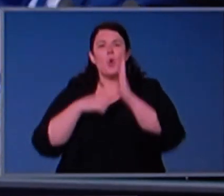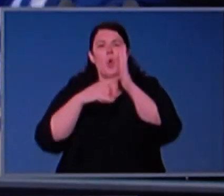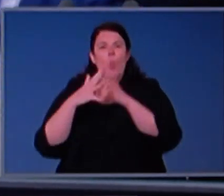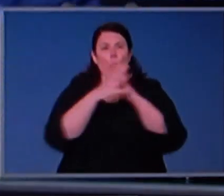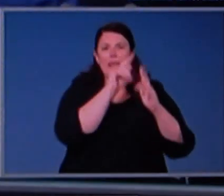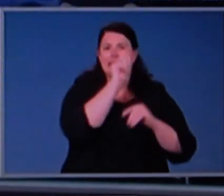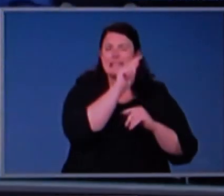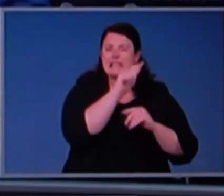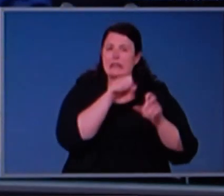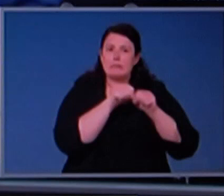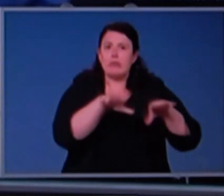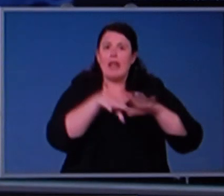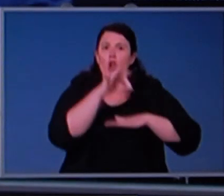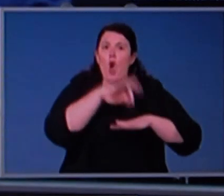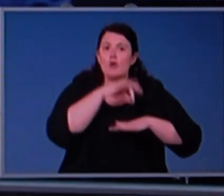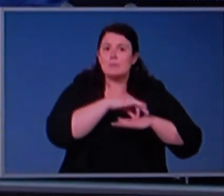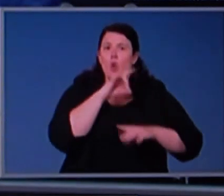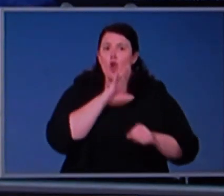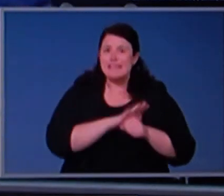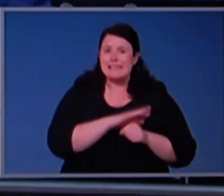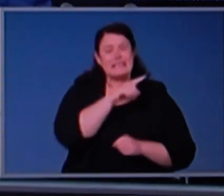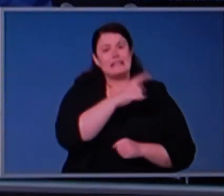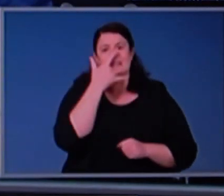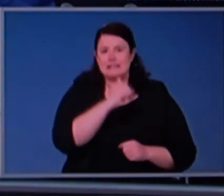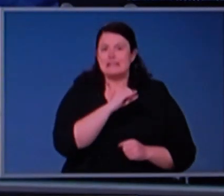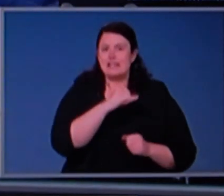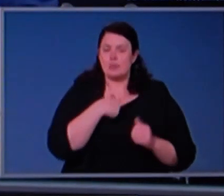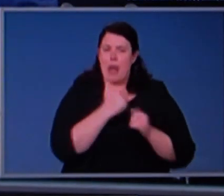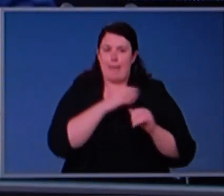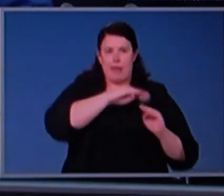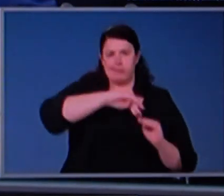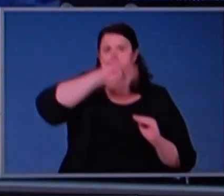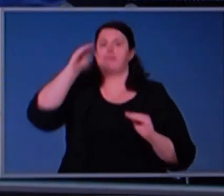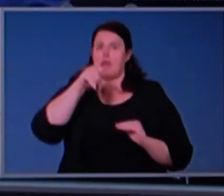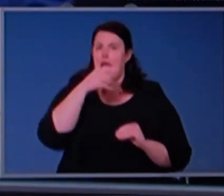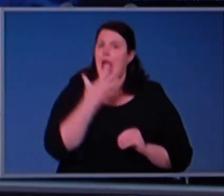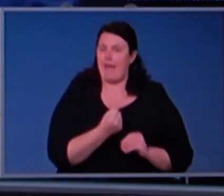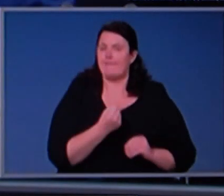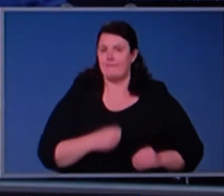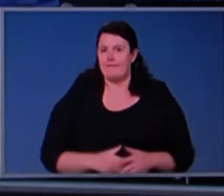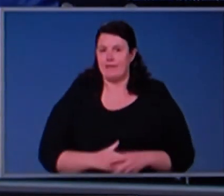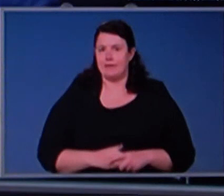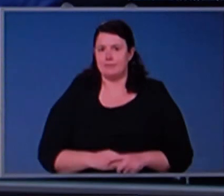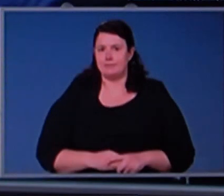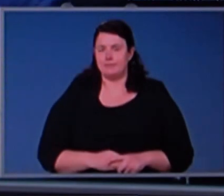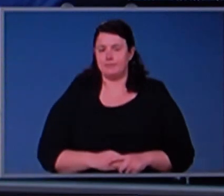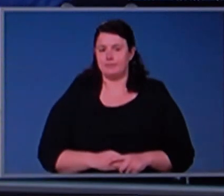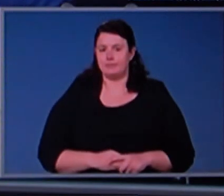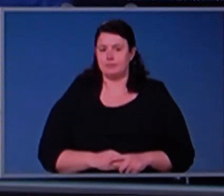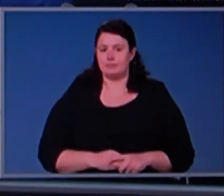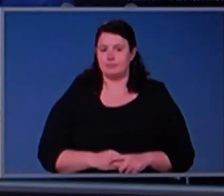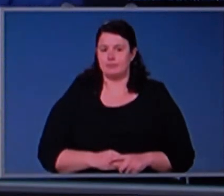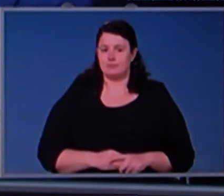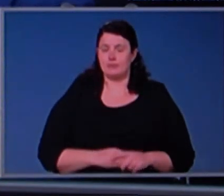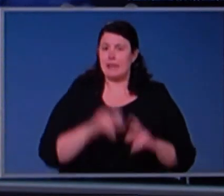can see that, again, with very few cases in some states, you've got a very large error margin. But the middle of the blue line,